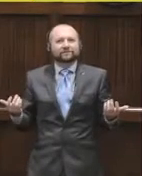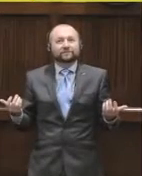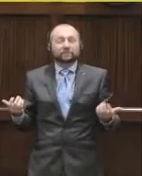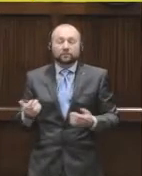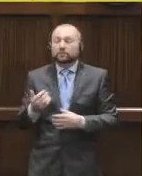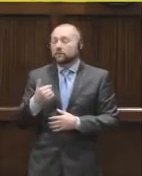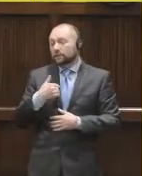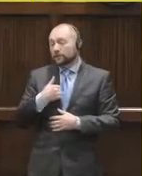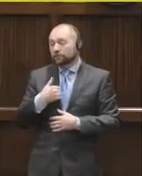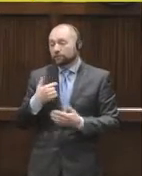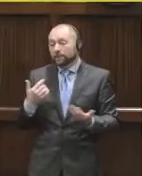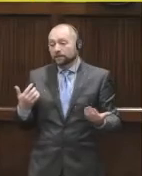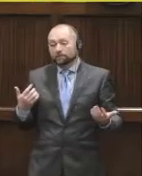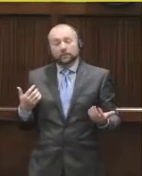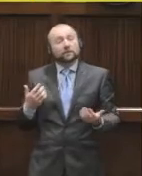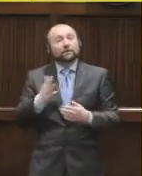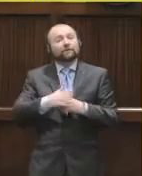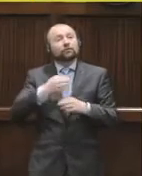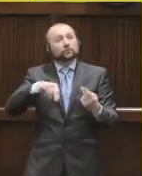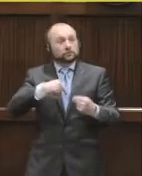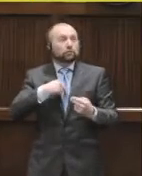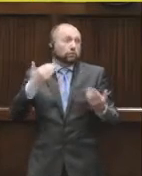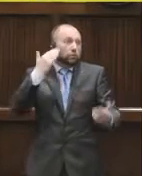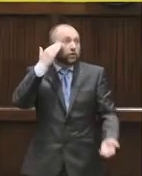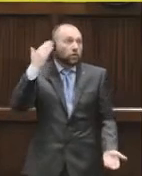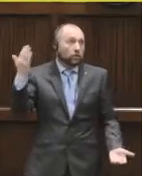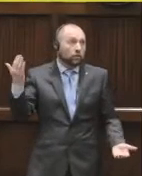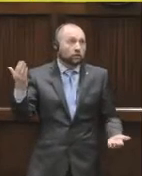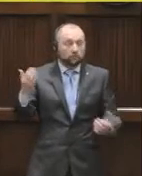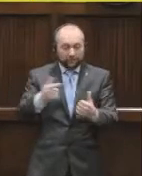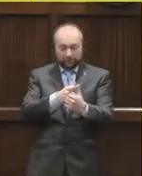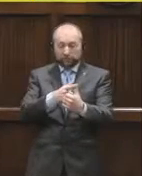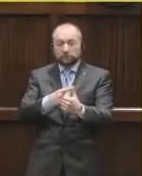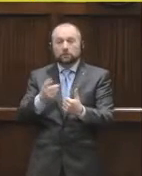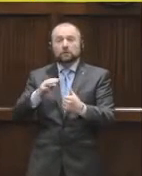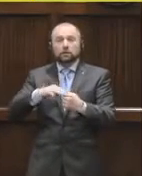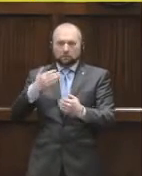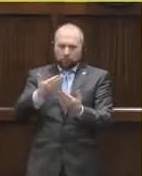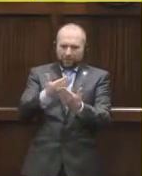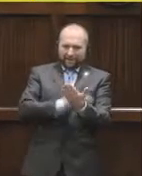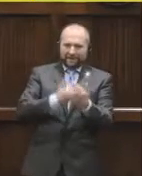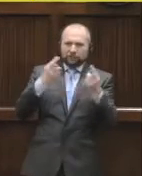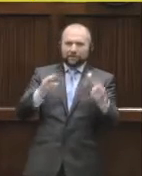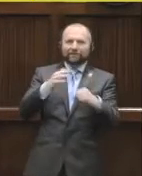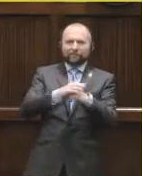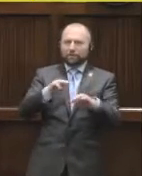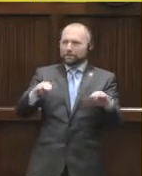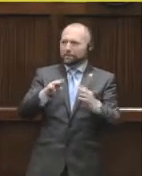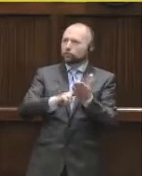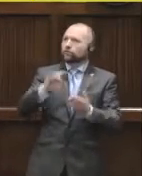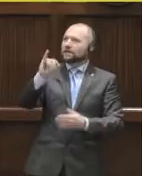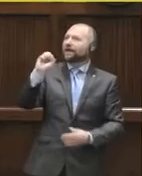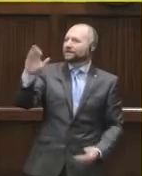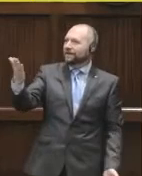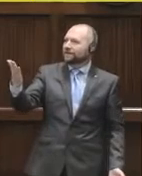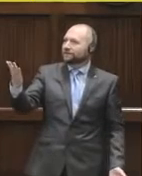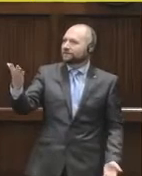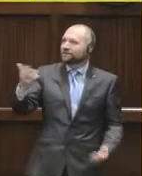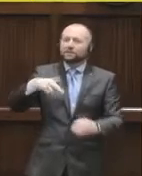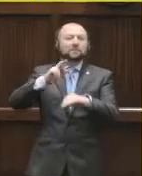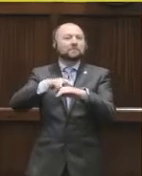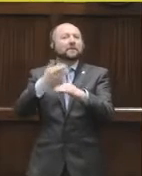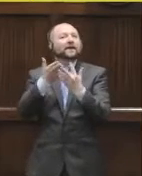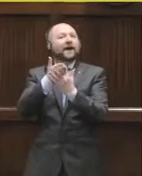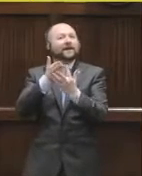what we can see, there's going to be more legal rights for ISL users, better access to